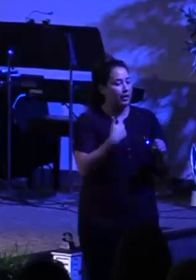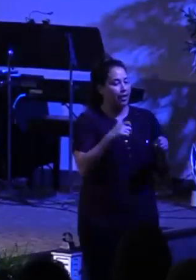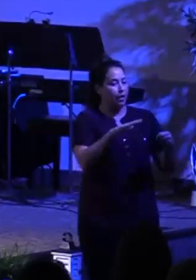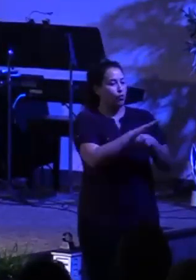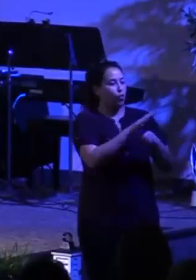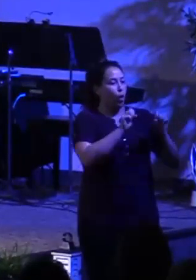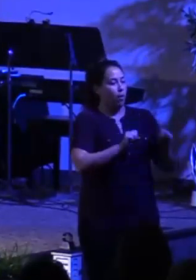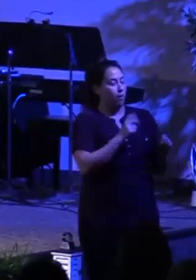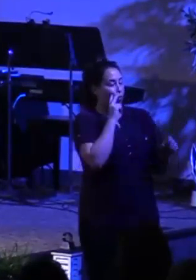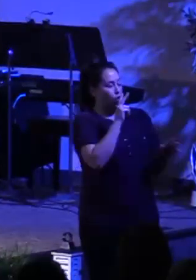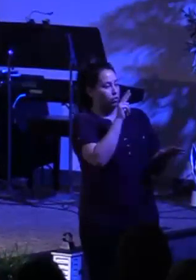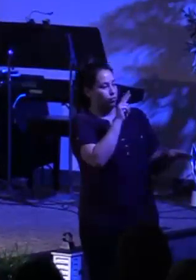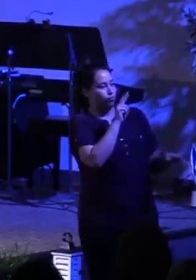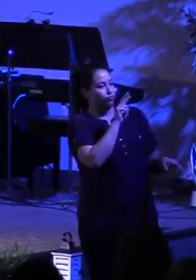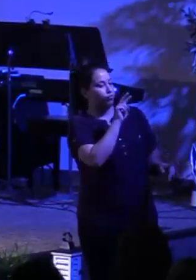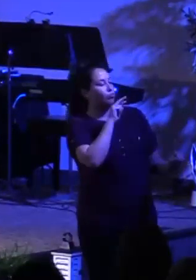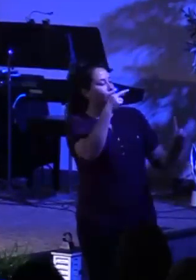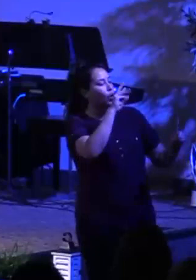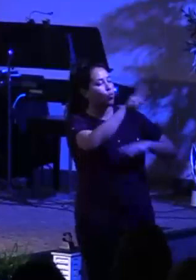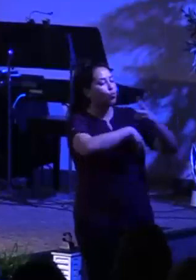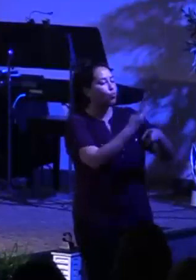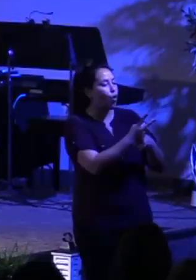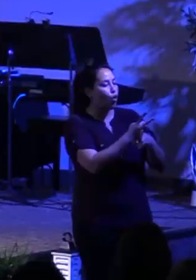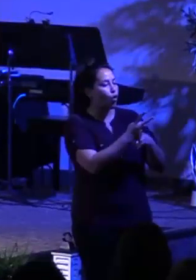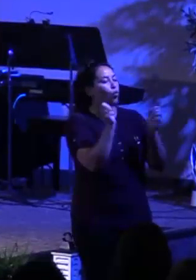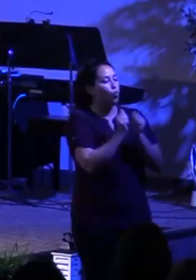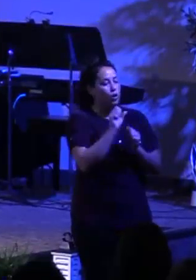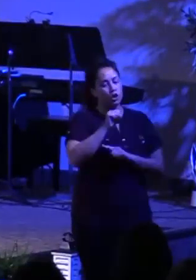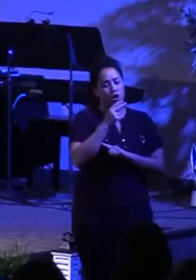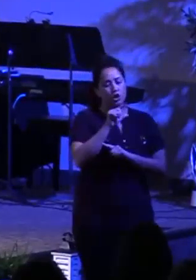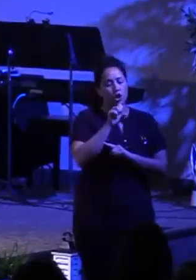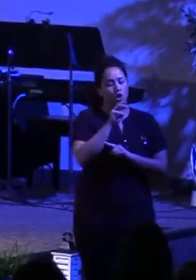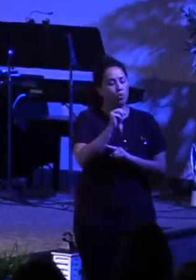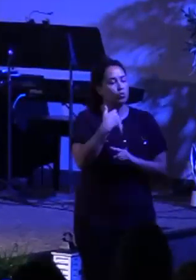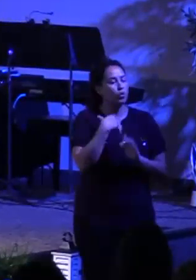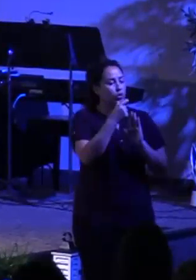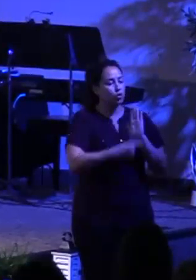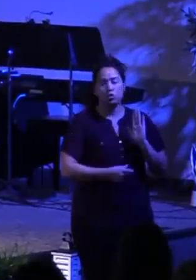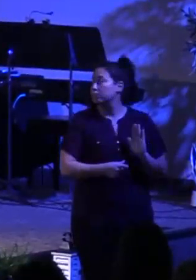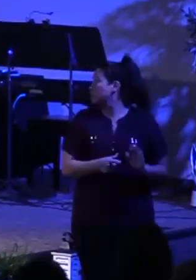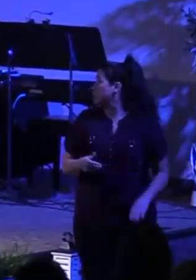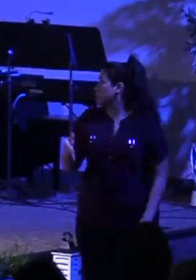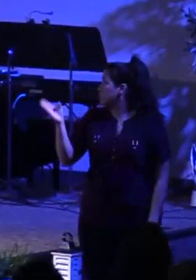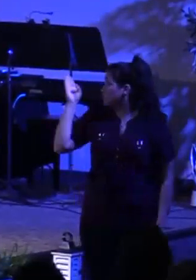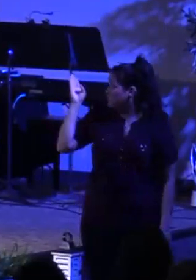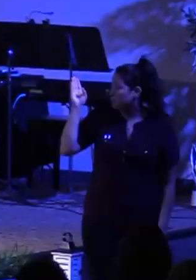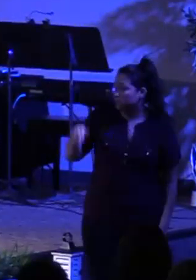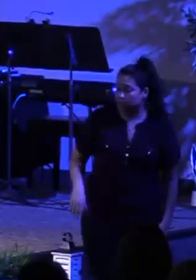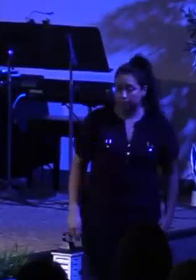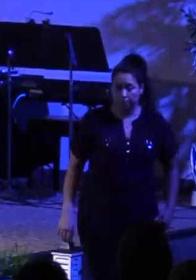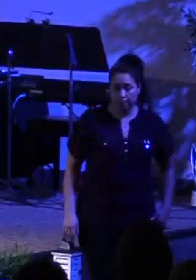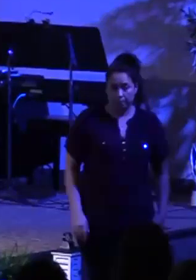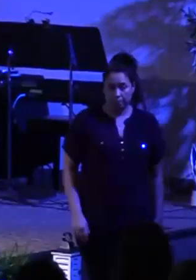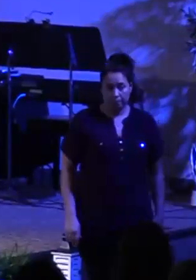world through that lens. There's a scripture in John 14:27 where Jesus says, "Peace I leave with you, my peace